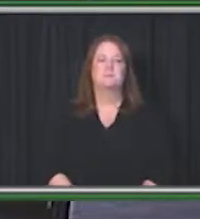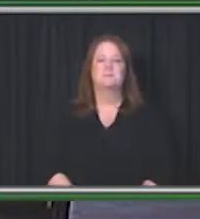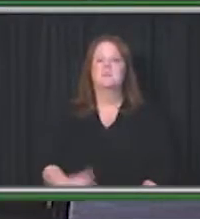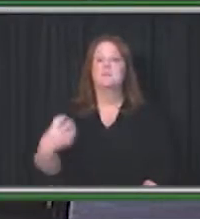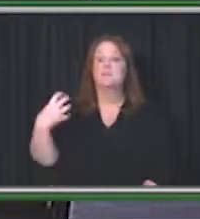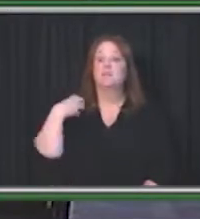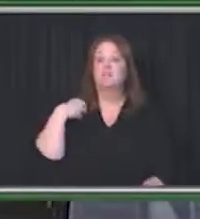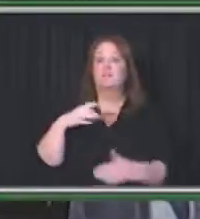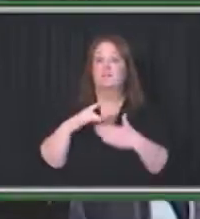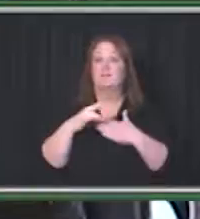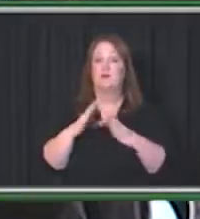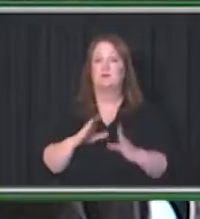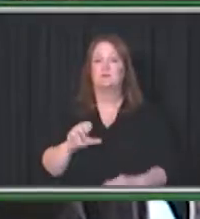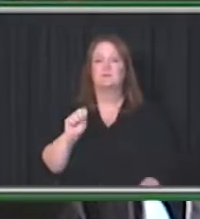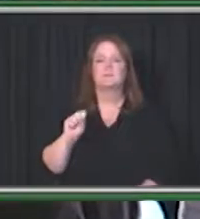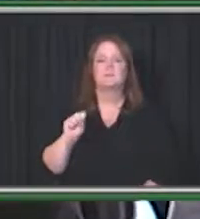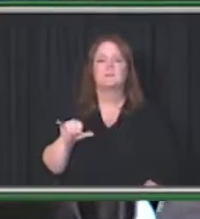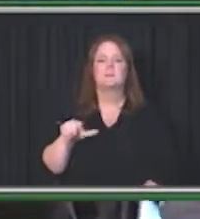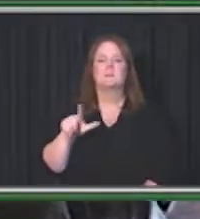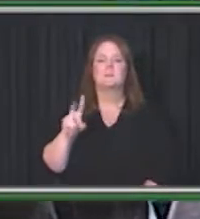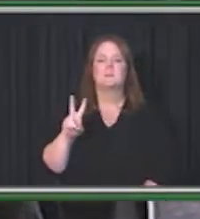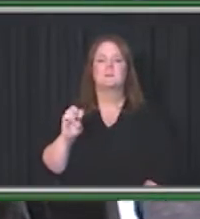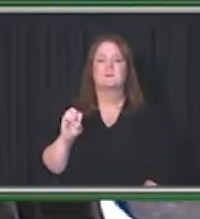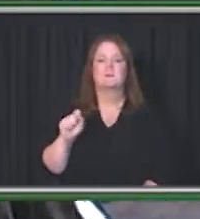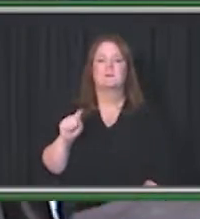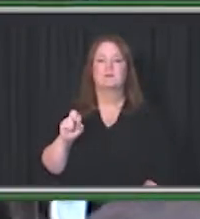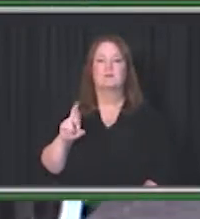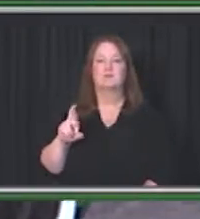Chief Marshal, Sylvester Bowie.